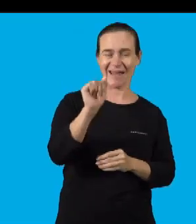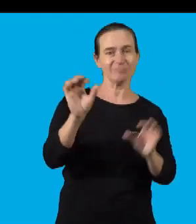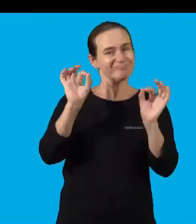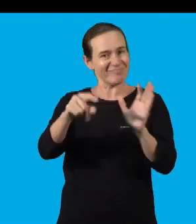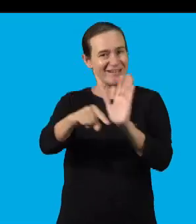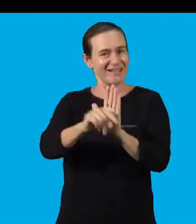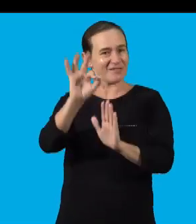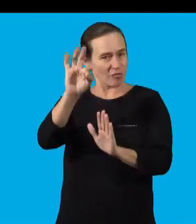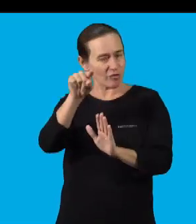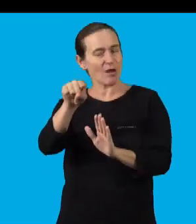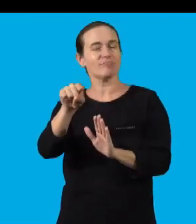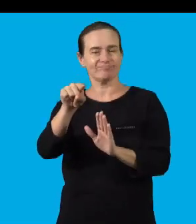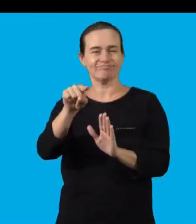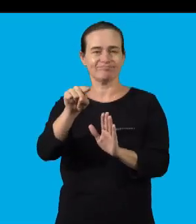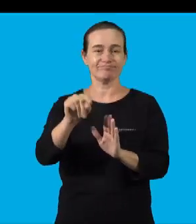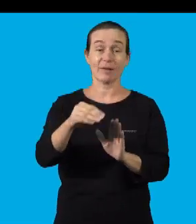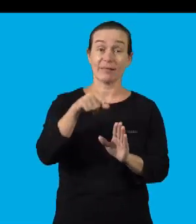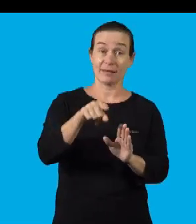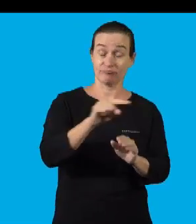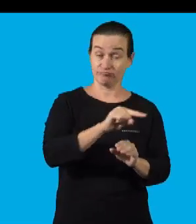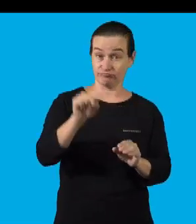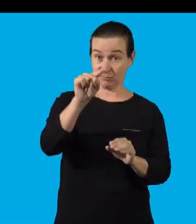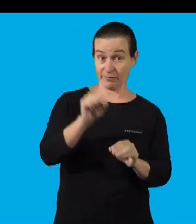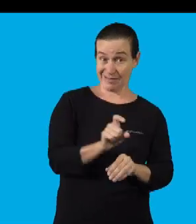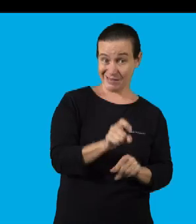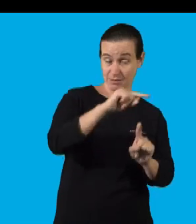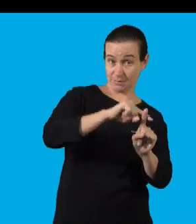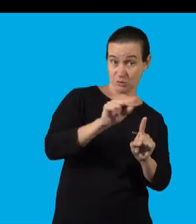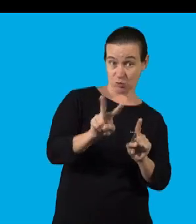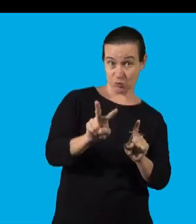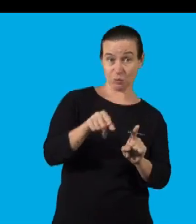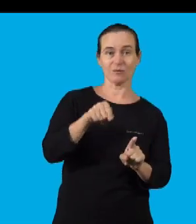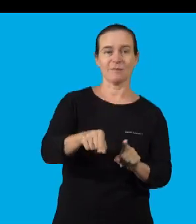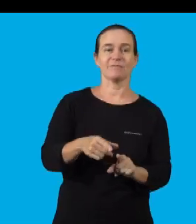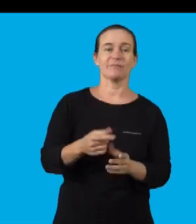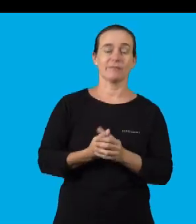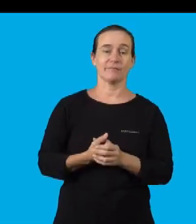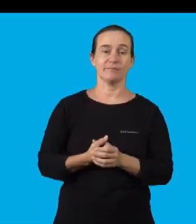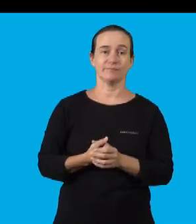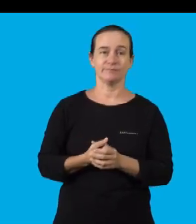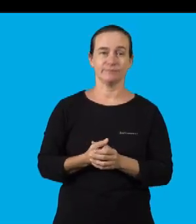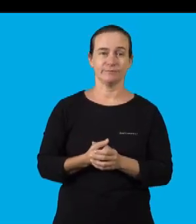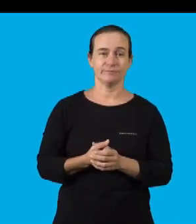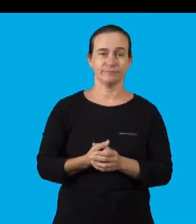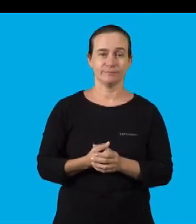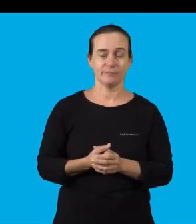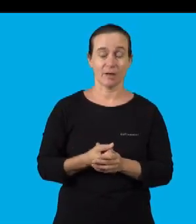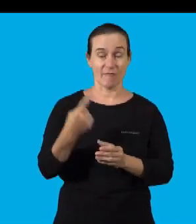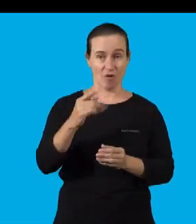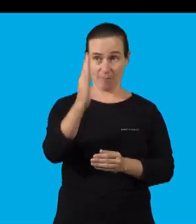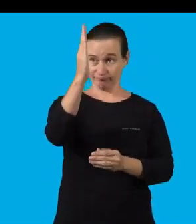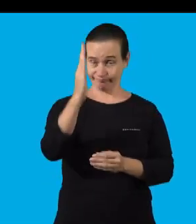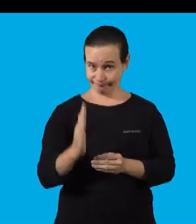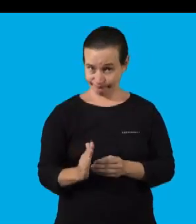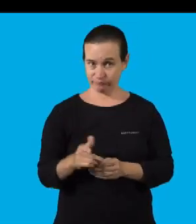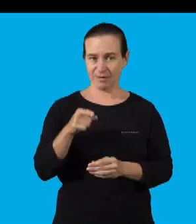a is definitely a negative 3, and this of course is divided by x plus 2 from the